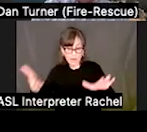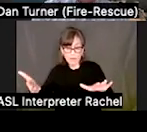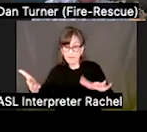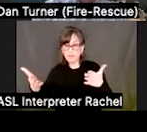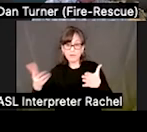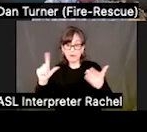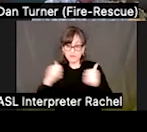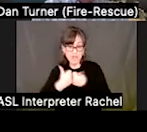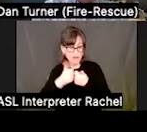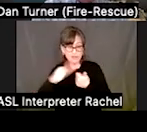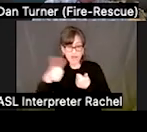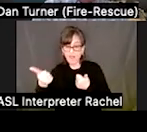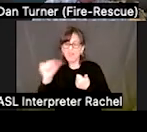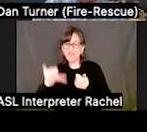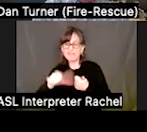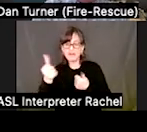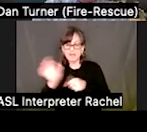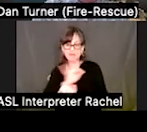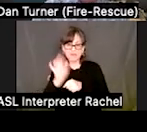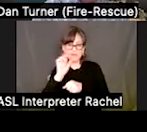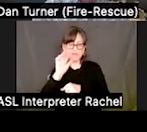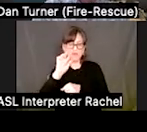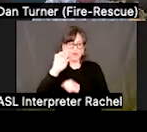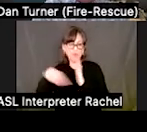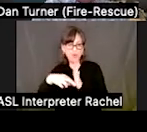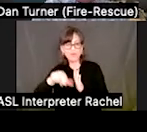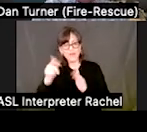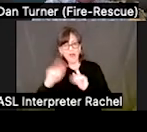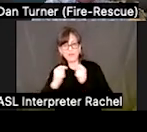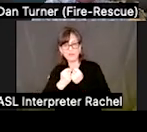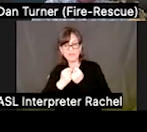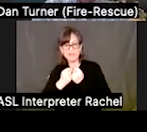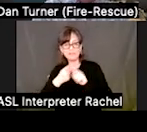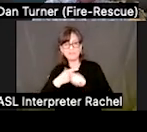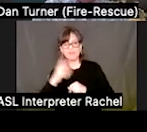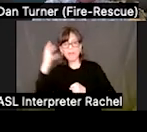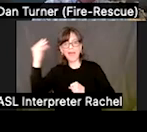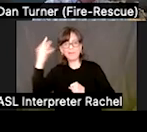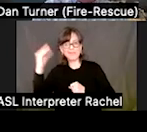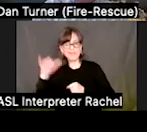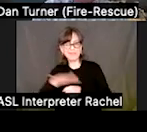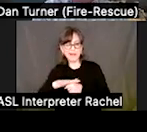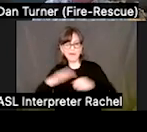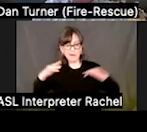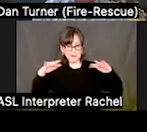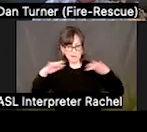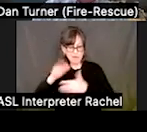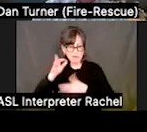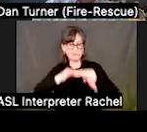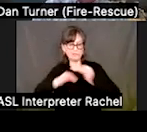have challenges. So that's another functional role of those teams and the out of area resources. Next slide, please.